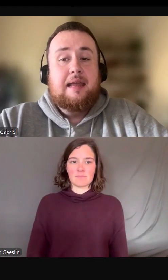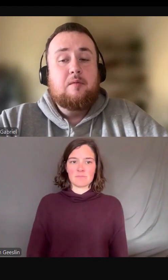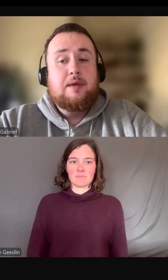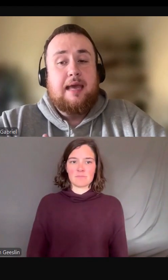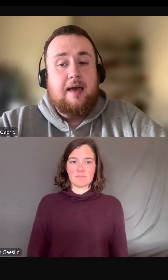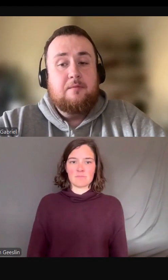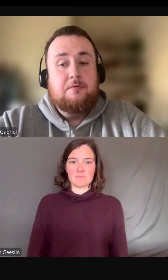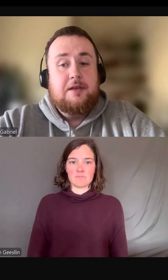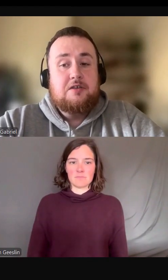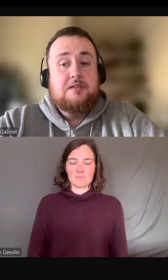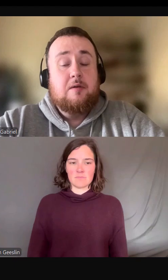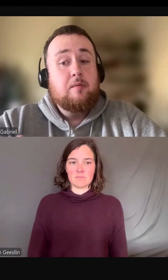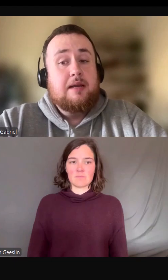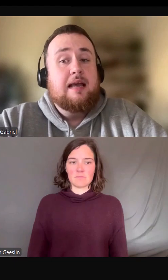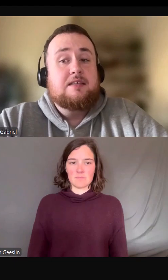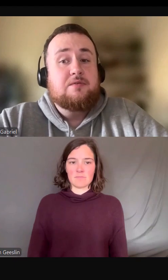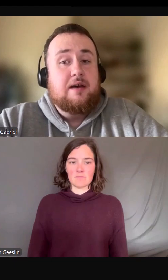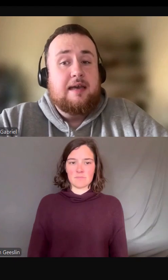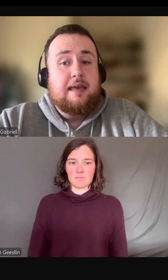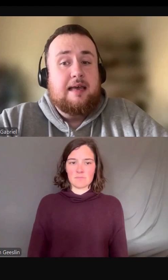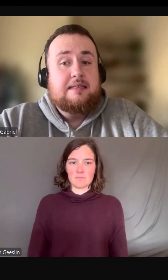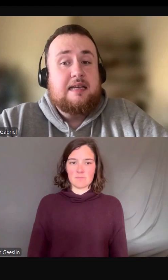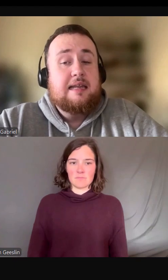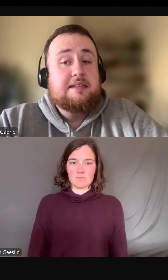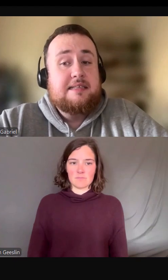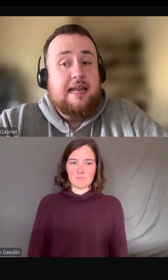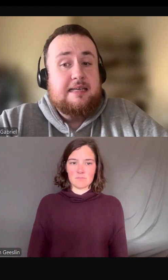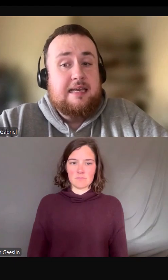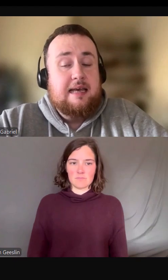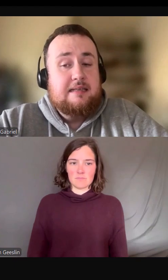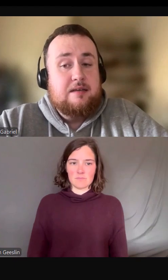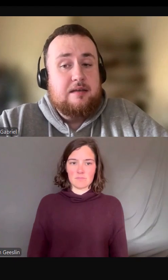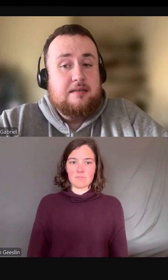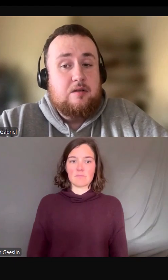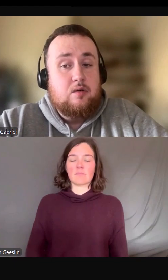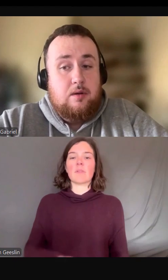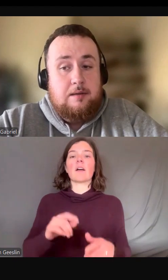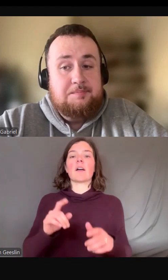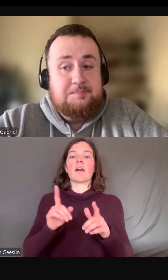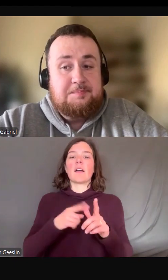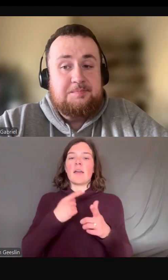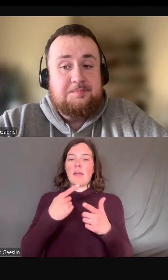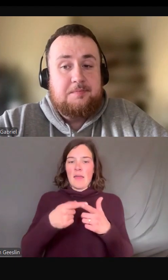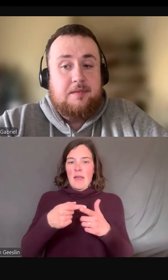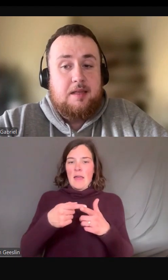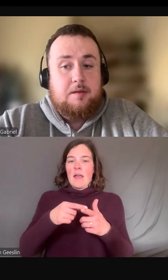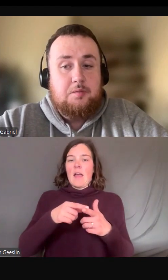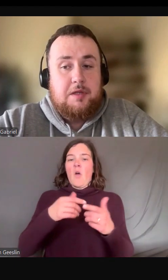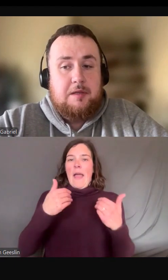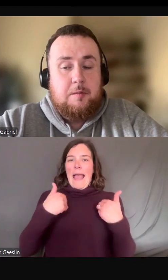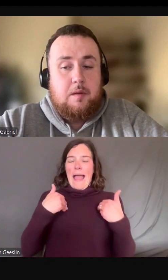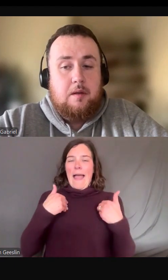And then we have features that we would classify as kind of dyslexia as a whole.